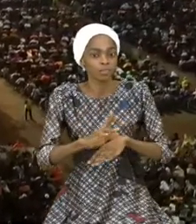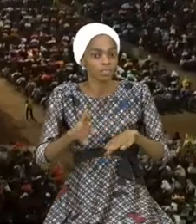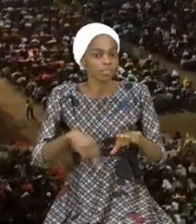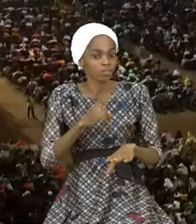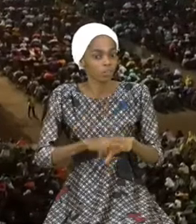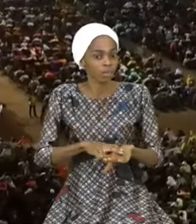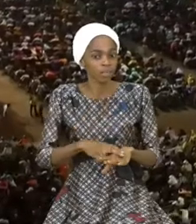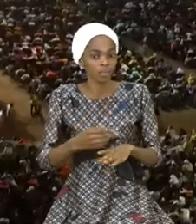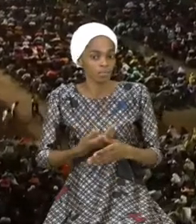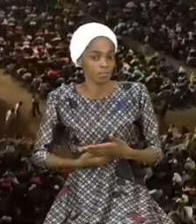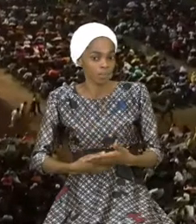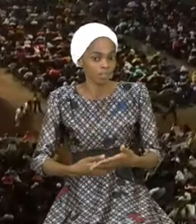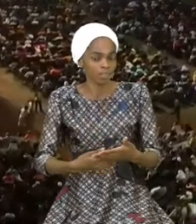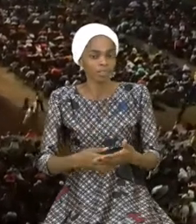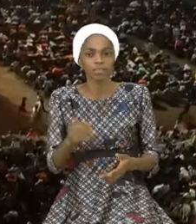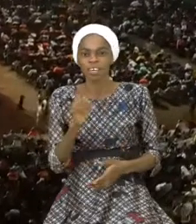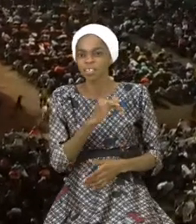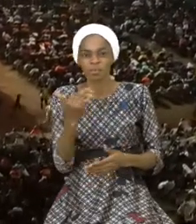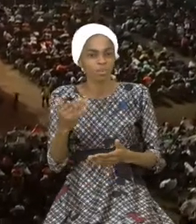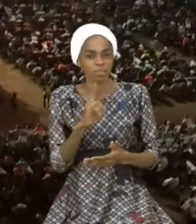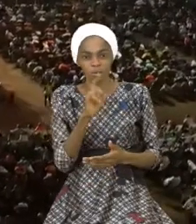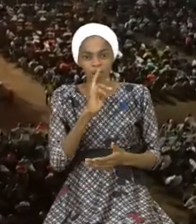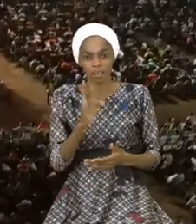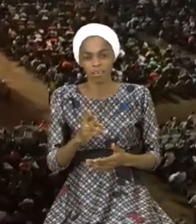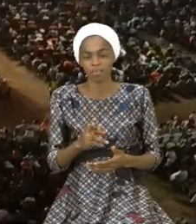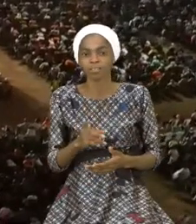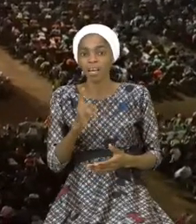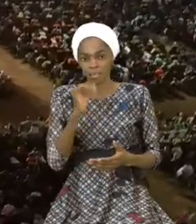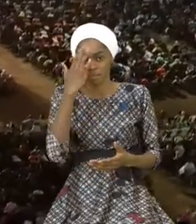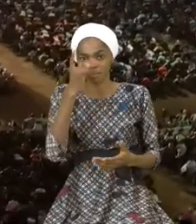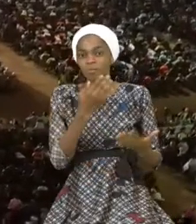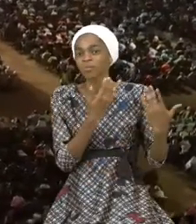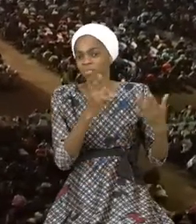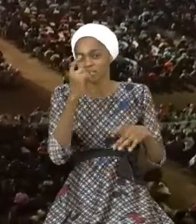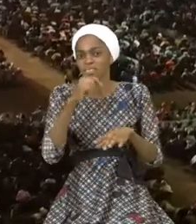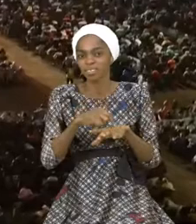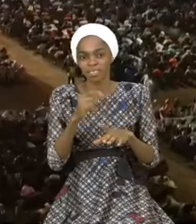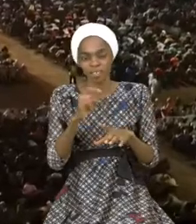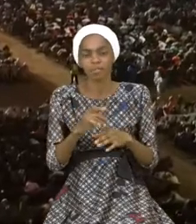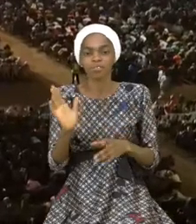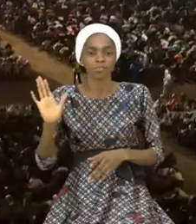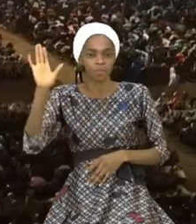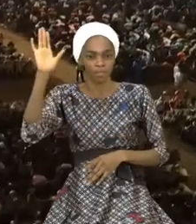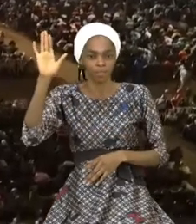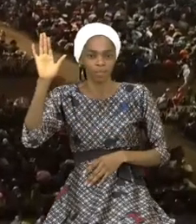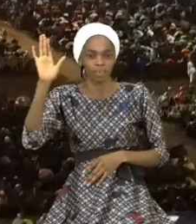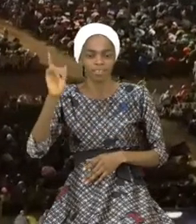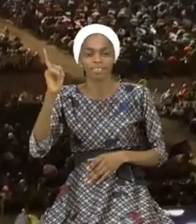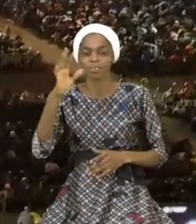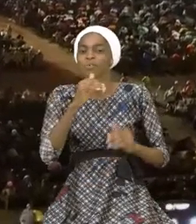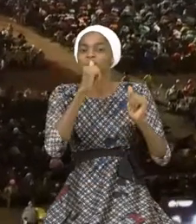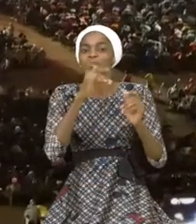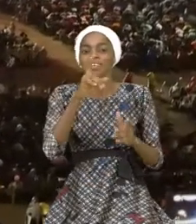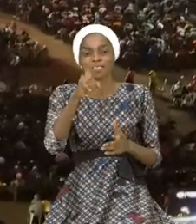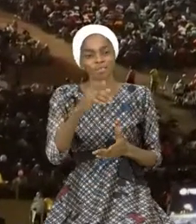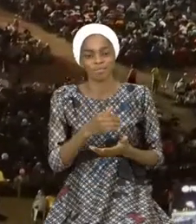you are, I know you've been waiting for this time. Raise up your hand. God bless you there. God bless you. God